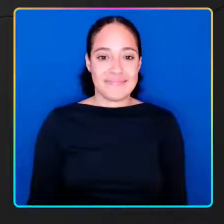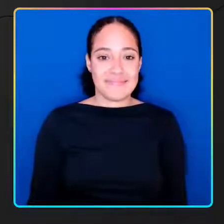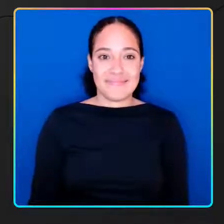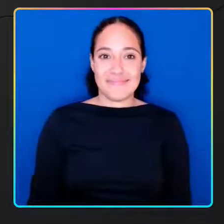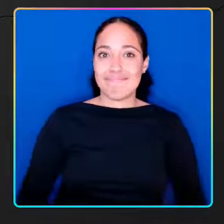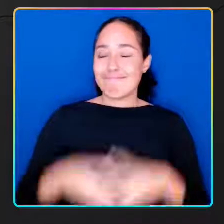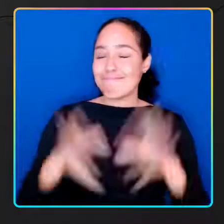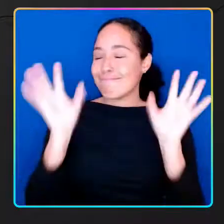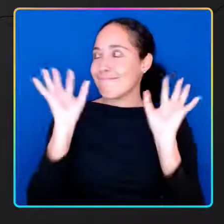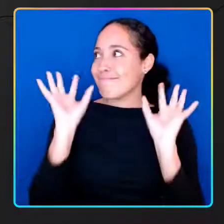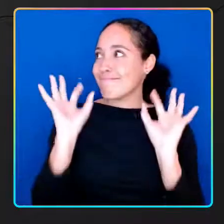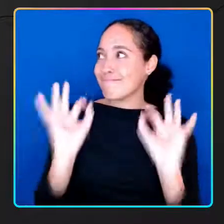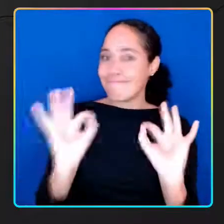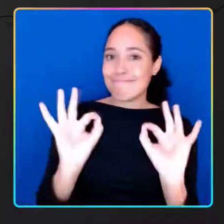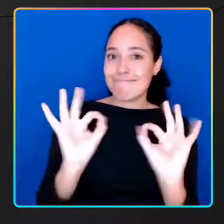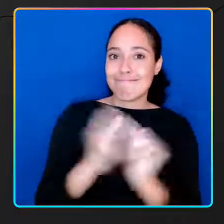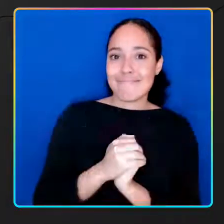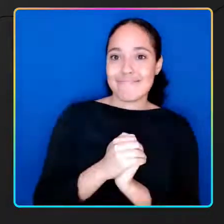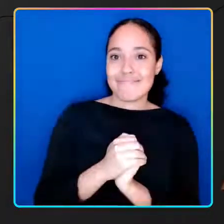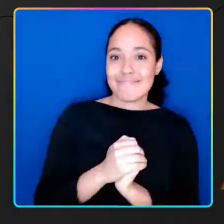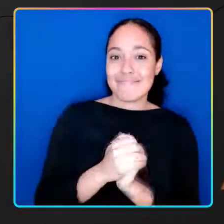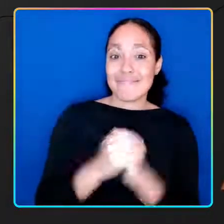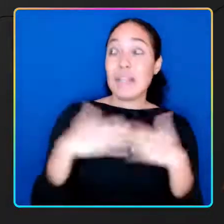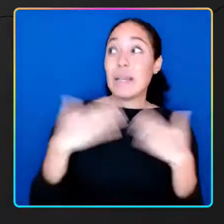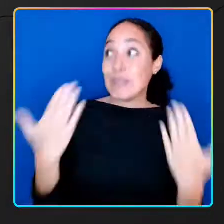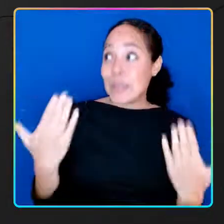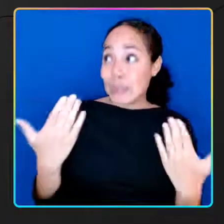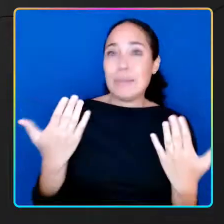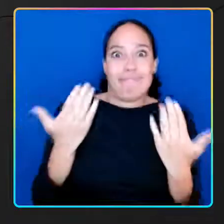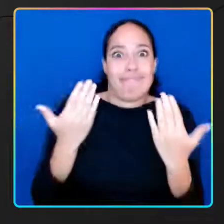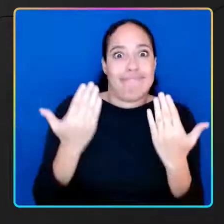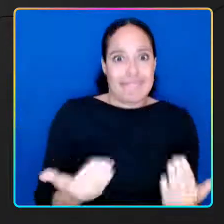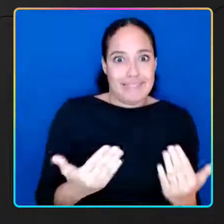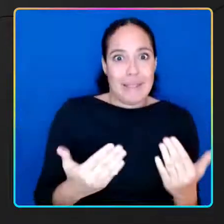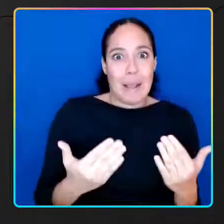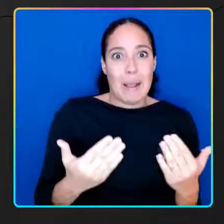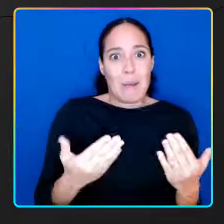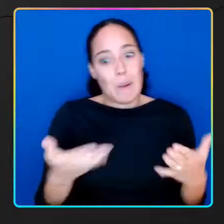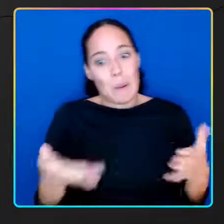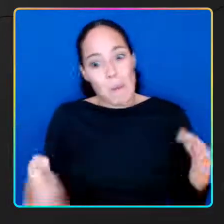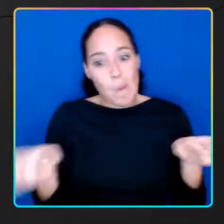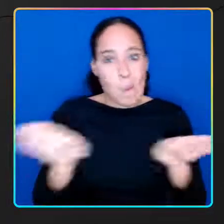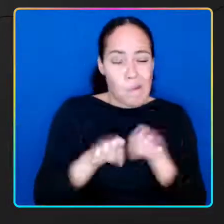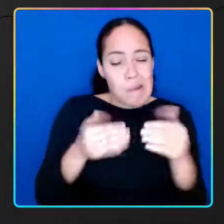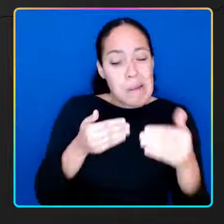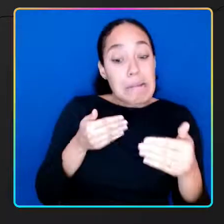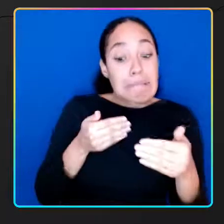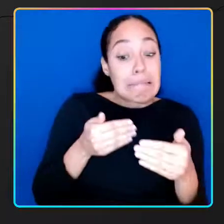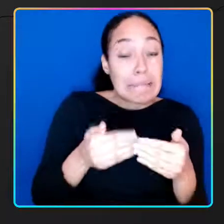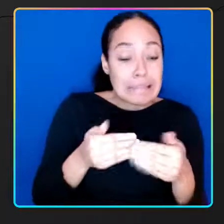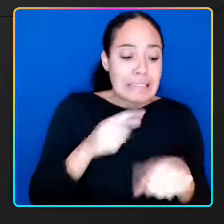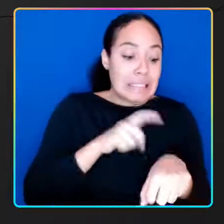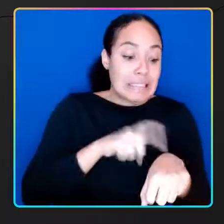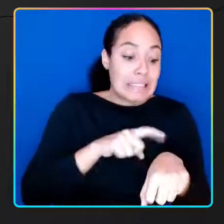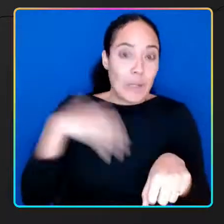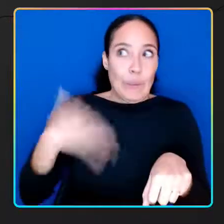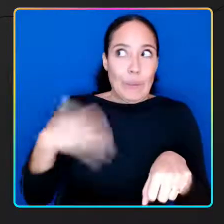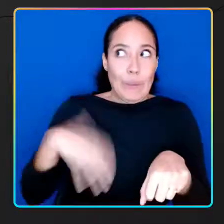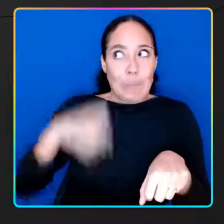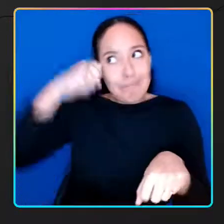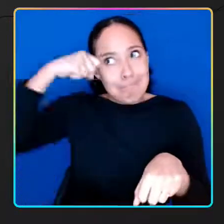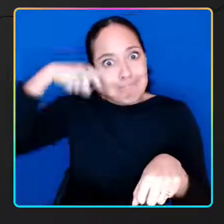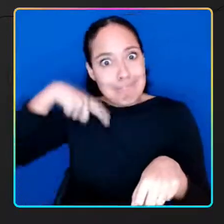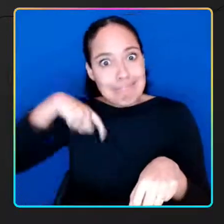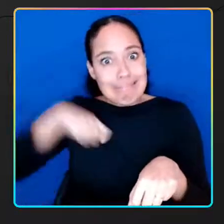Fabulous. Henk, as always, we are at the end. This one we maybe cut a little fine. So